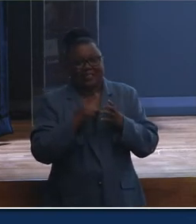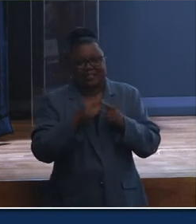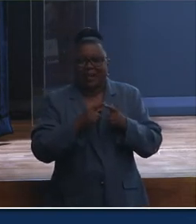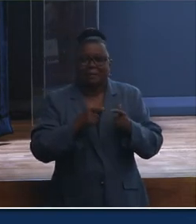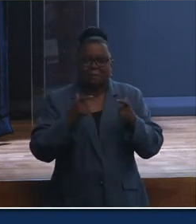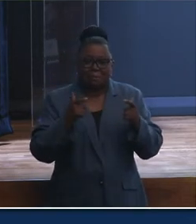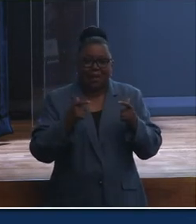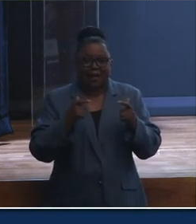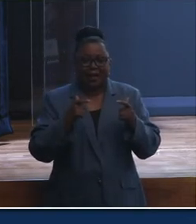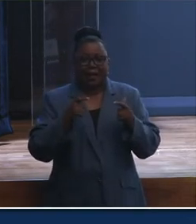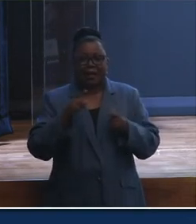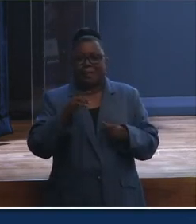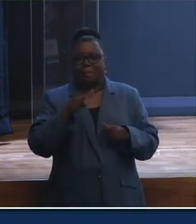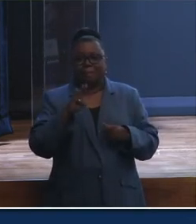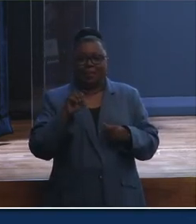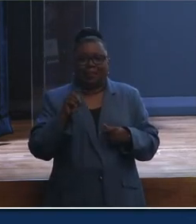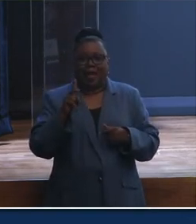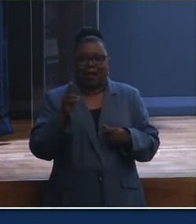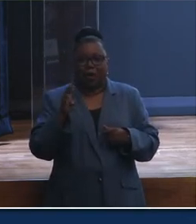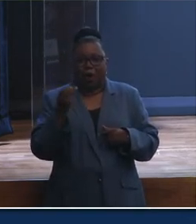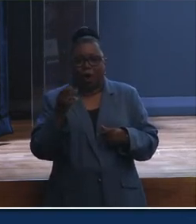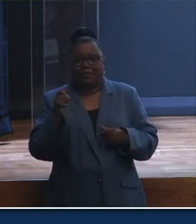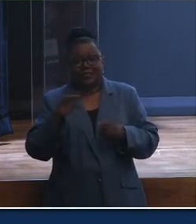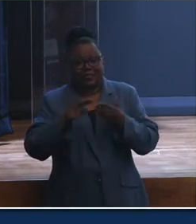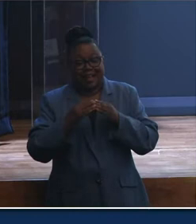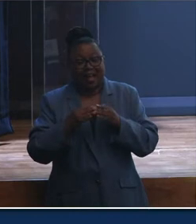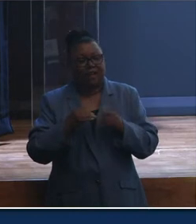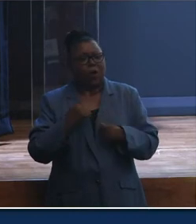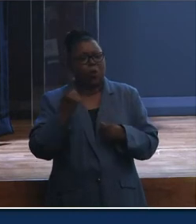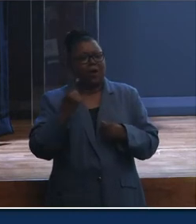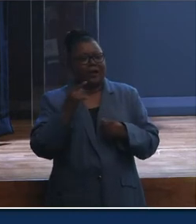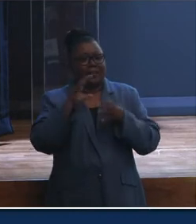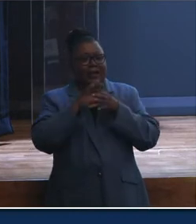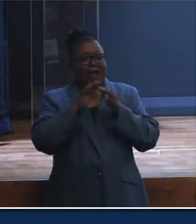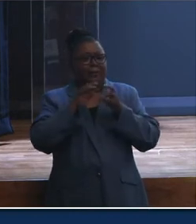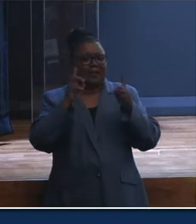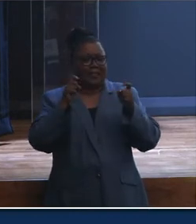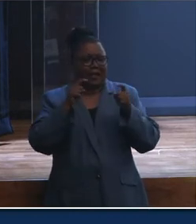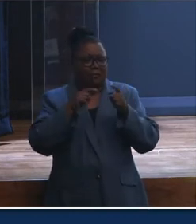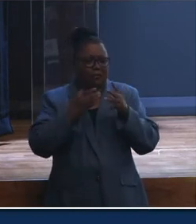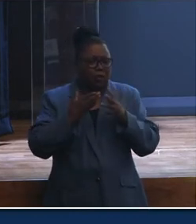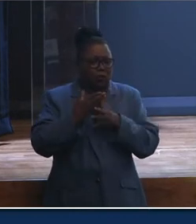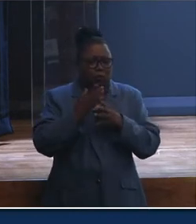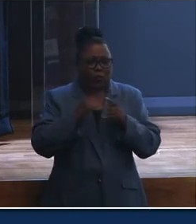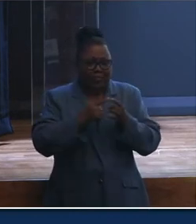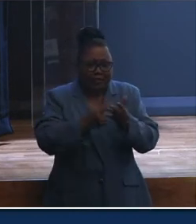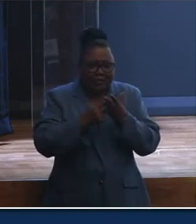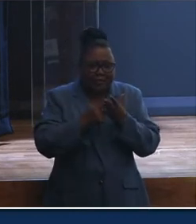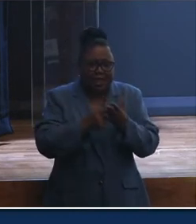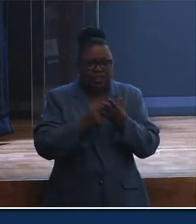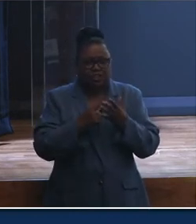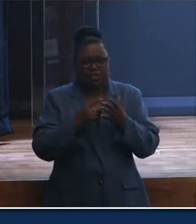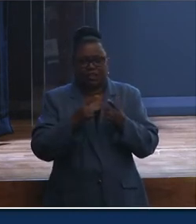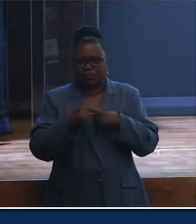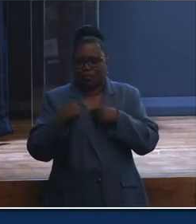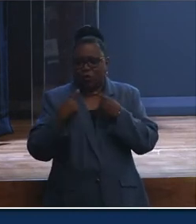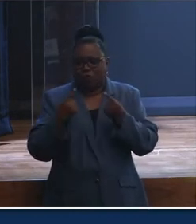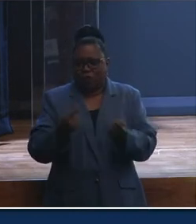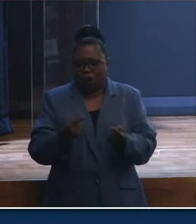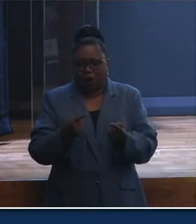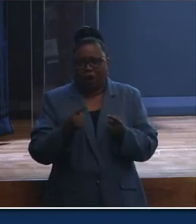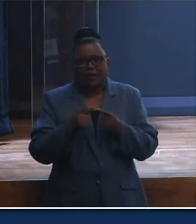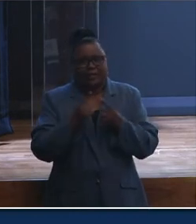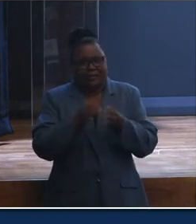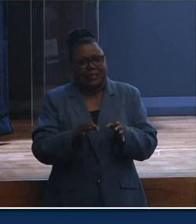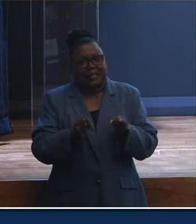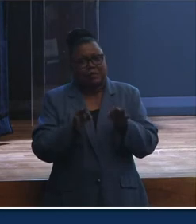big Blackhawks town. So I think one of the common themes that runs through the discussion so far is